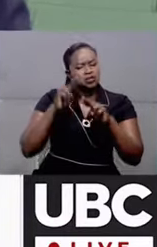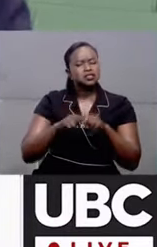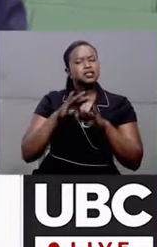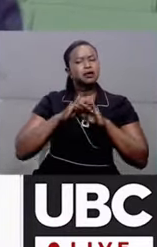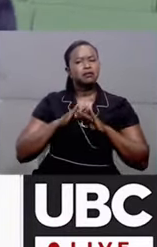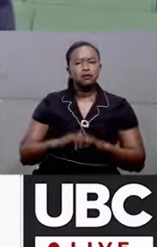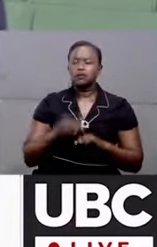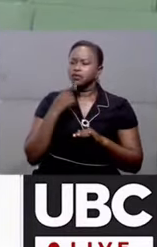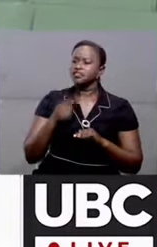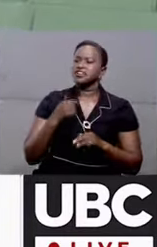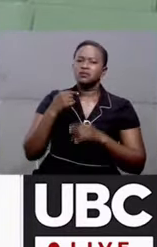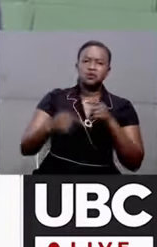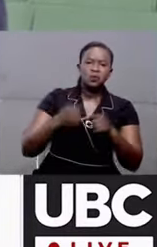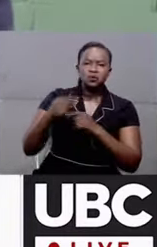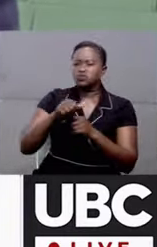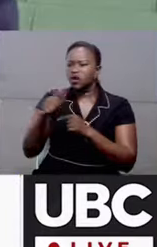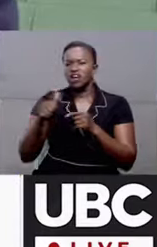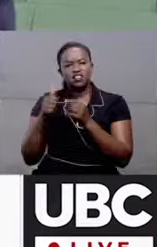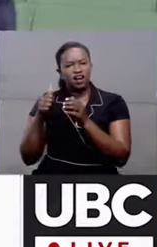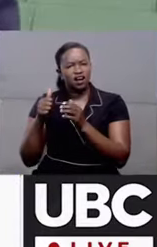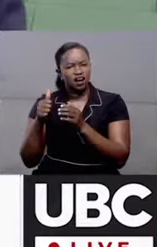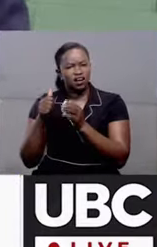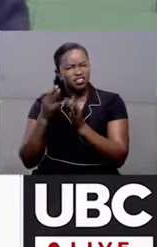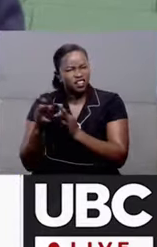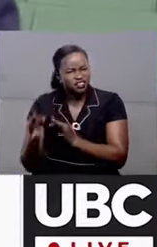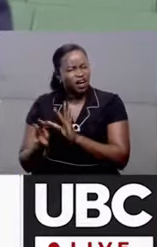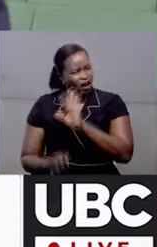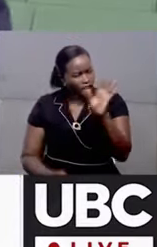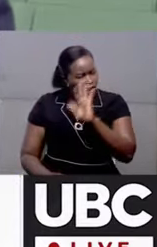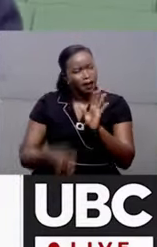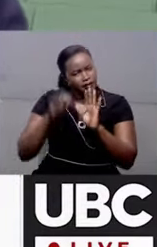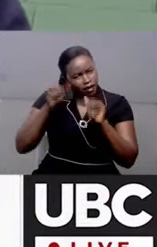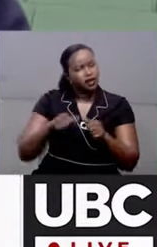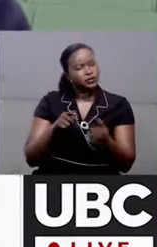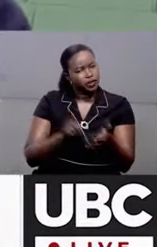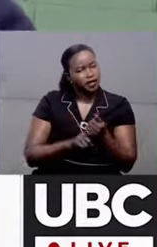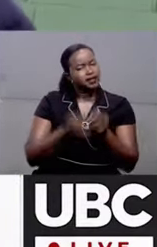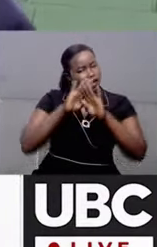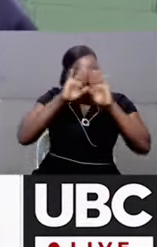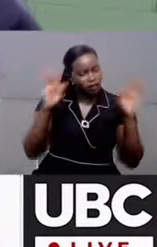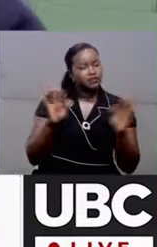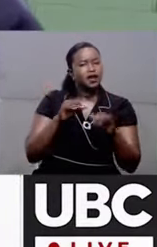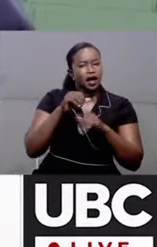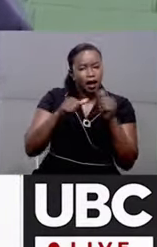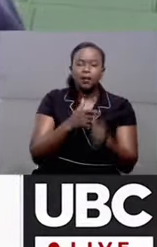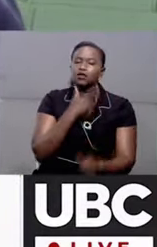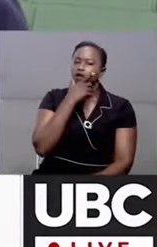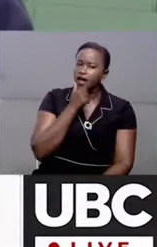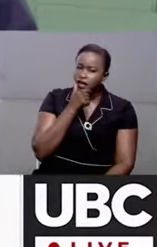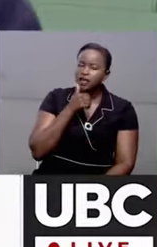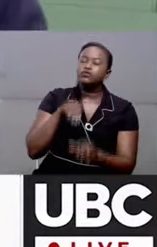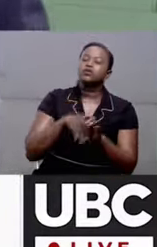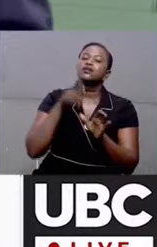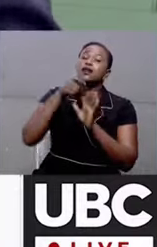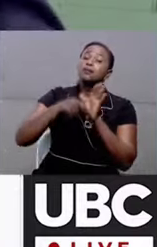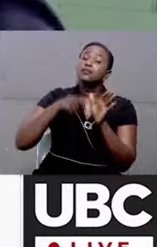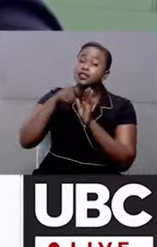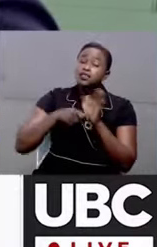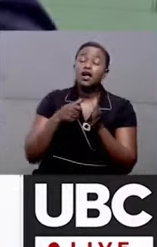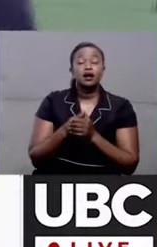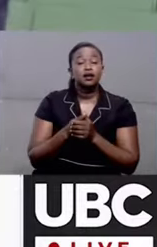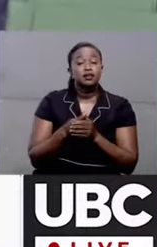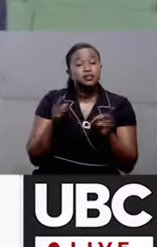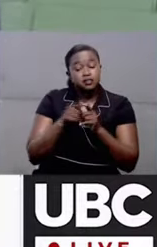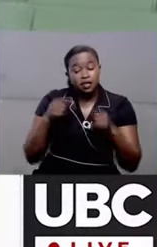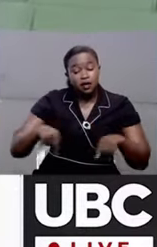and we say we move on to other items. Can we have a clarification about the allegations in the media so that we take